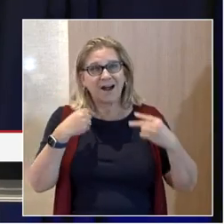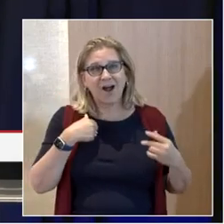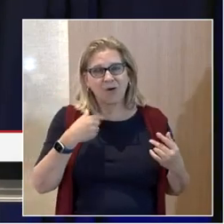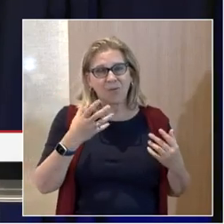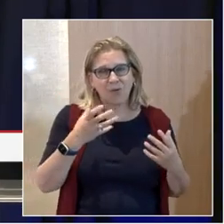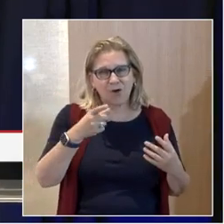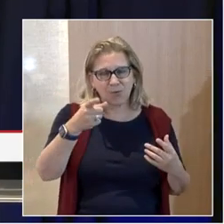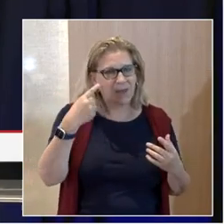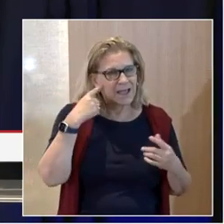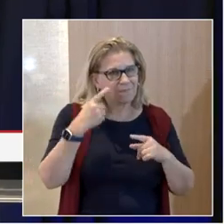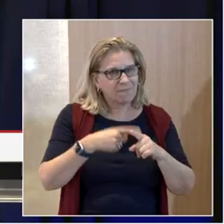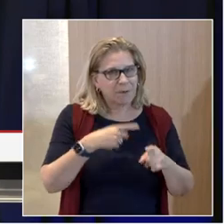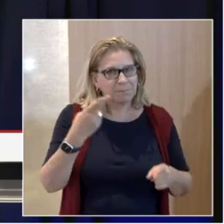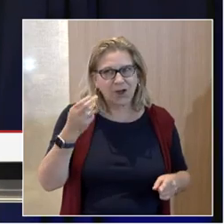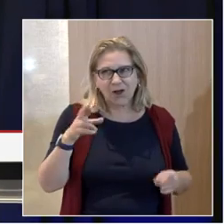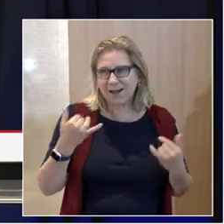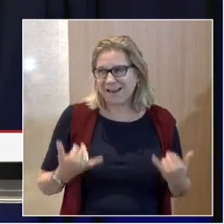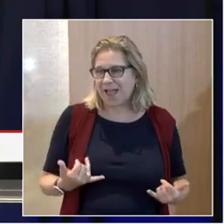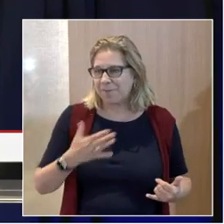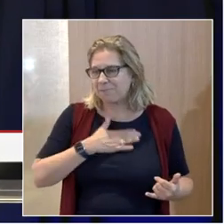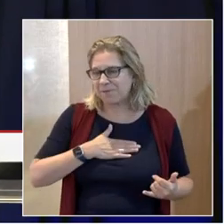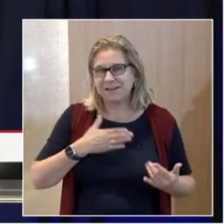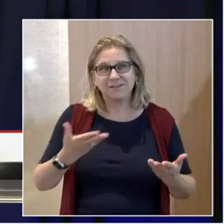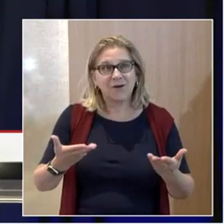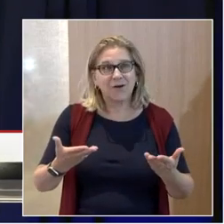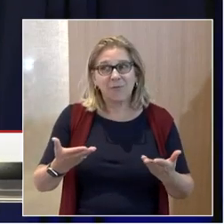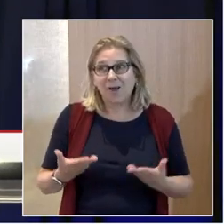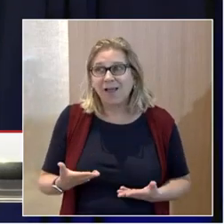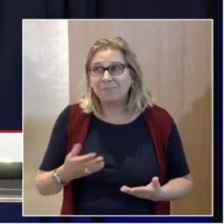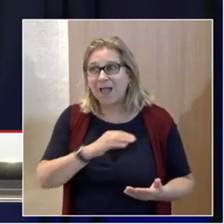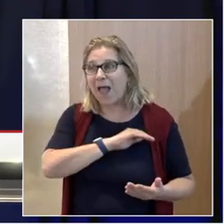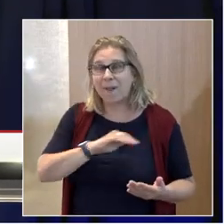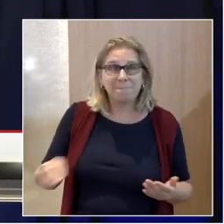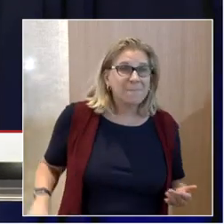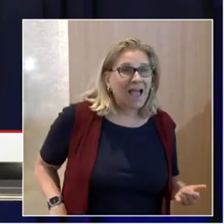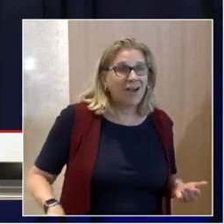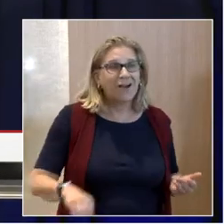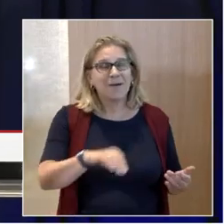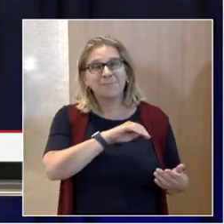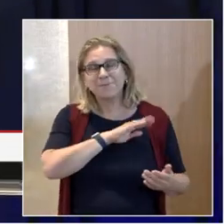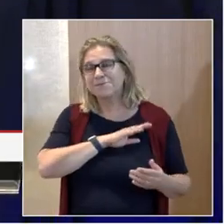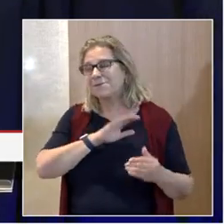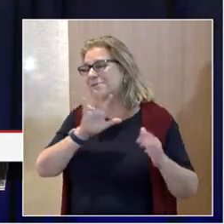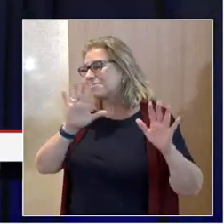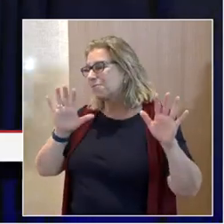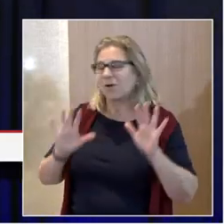to the stage our mayor, mayor of the greatest city in the world, Muriel Bowser.